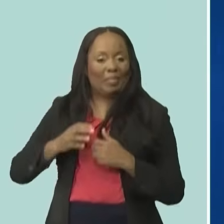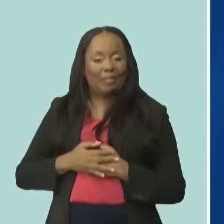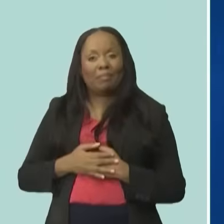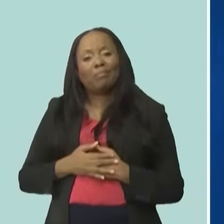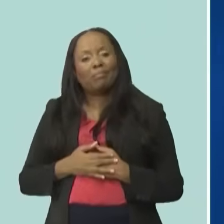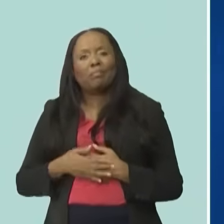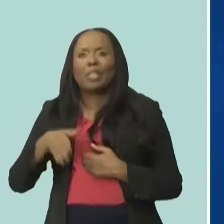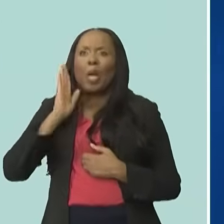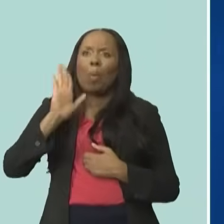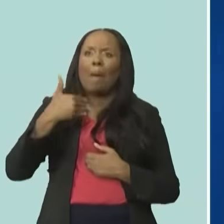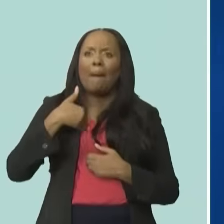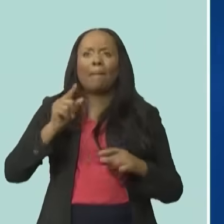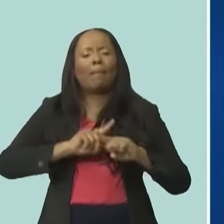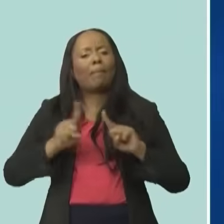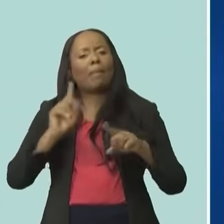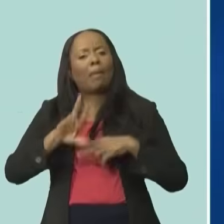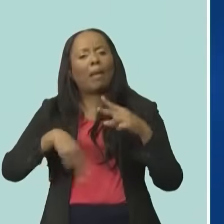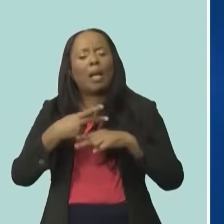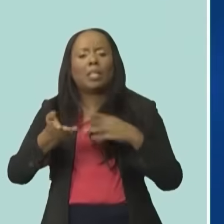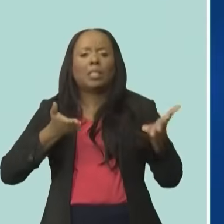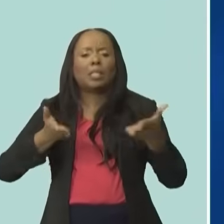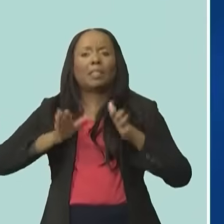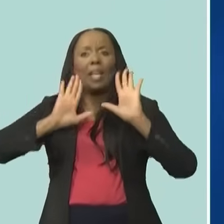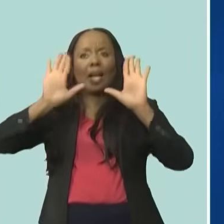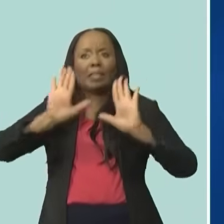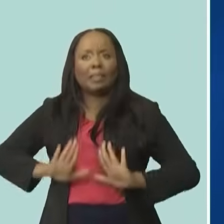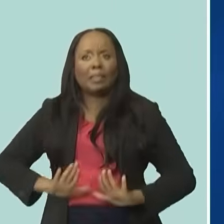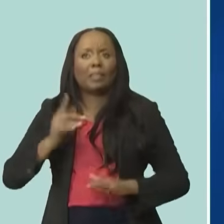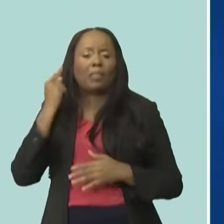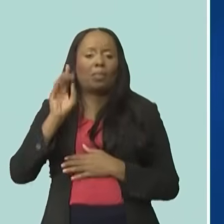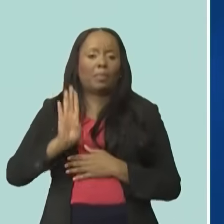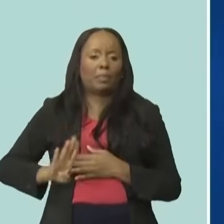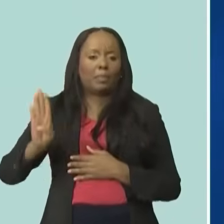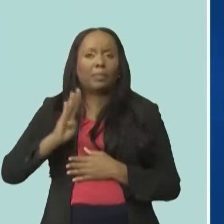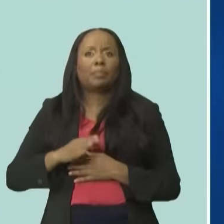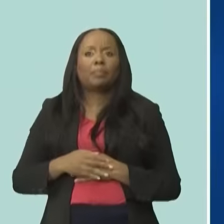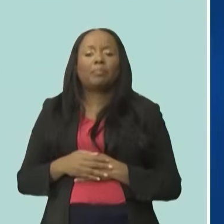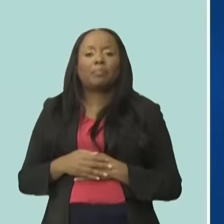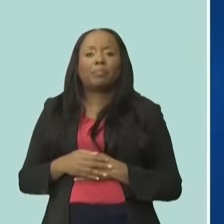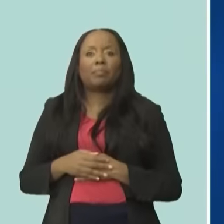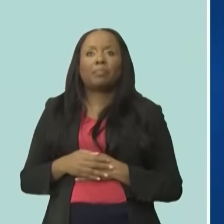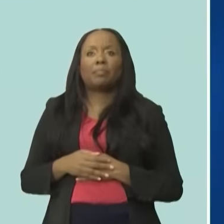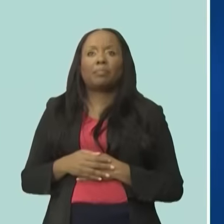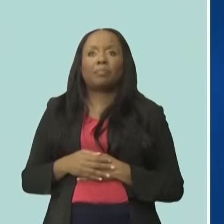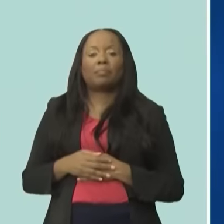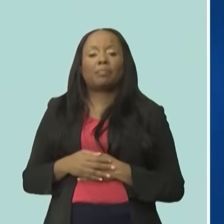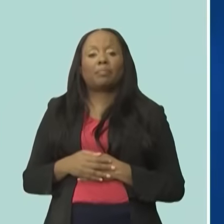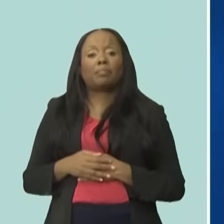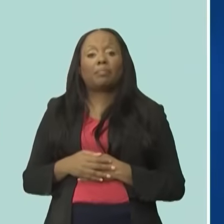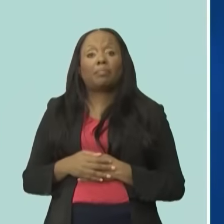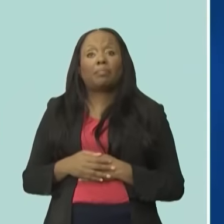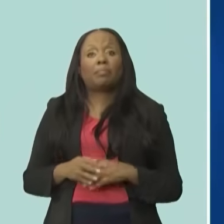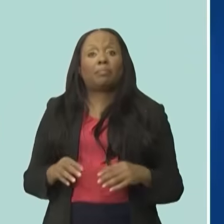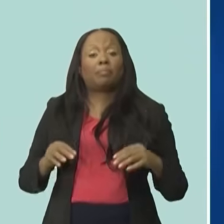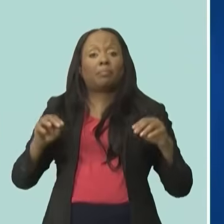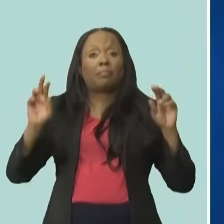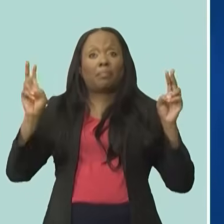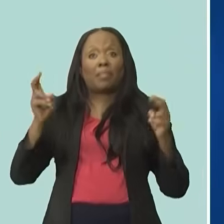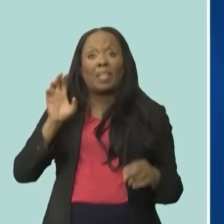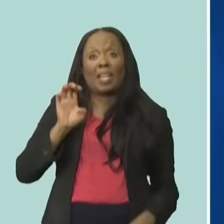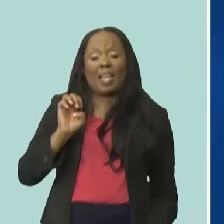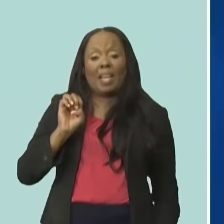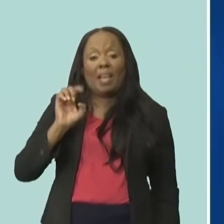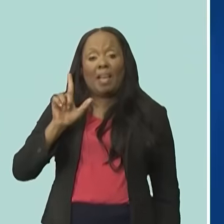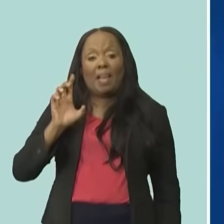a new form of service excellence to the industry in Barbados. So Elevate is actually Elevate Investment Partners out of Atlanta. That's